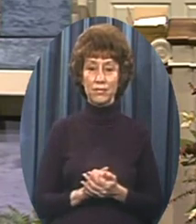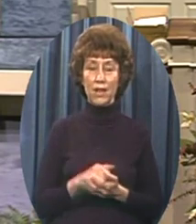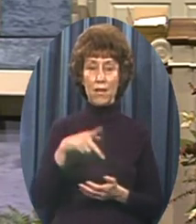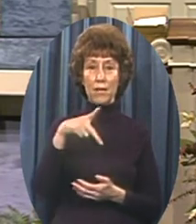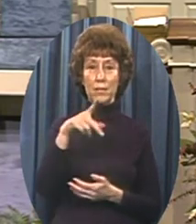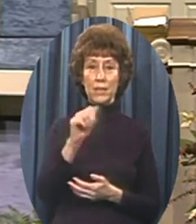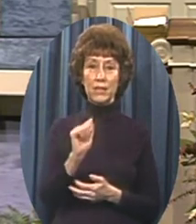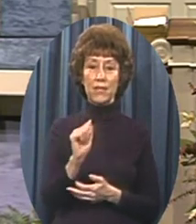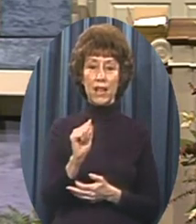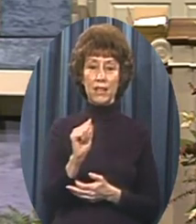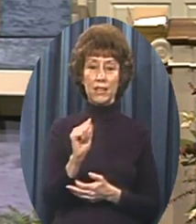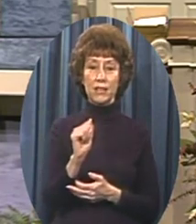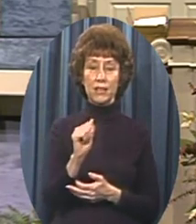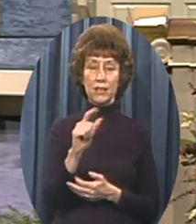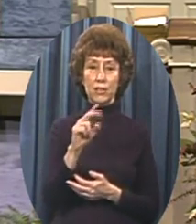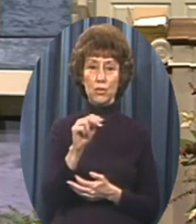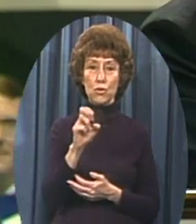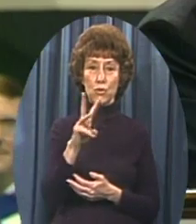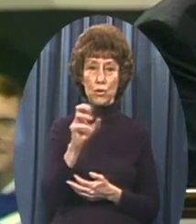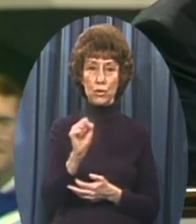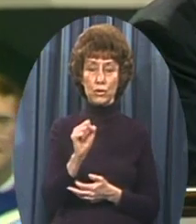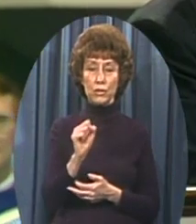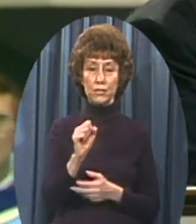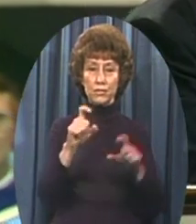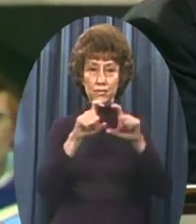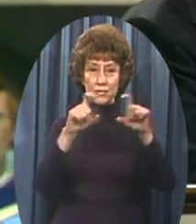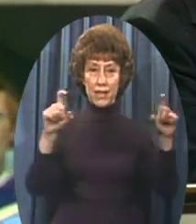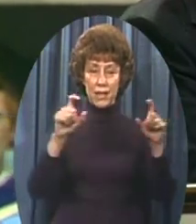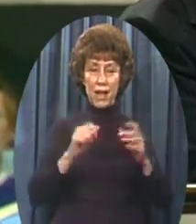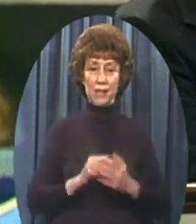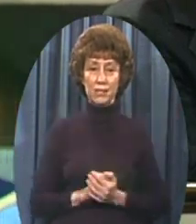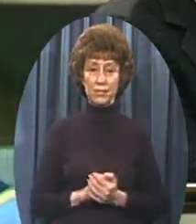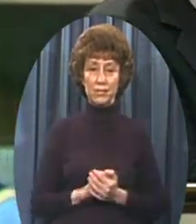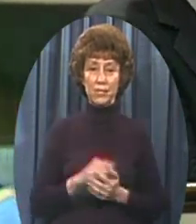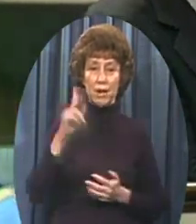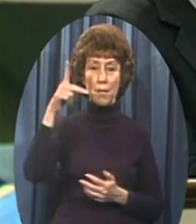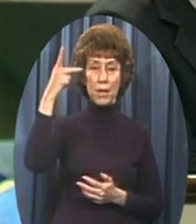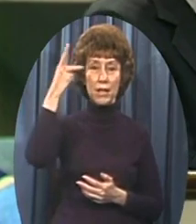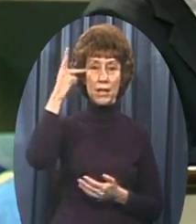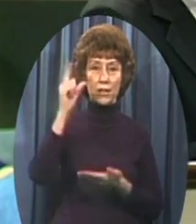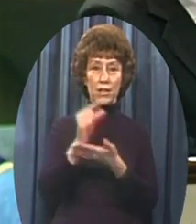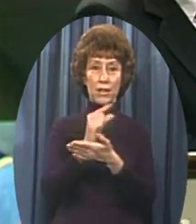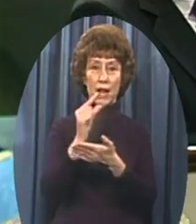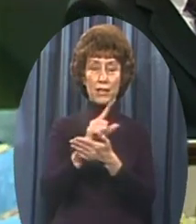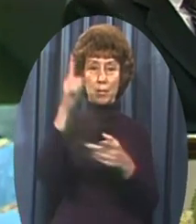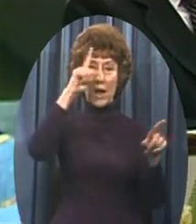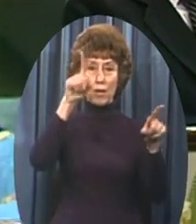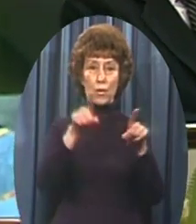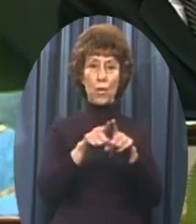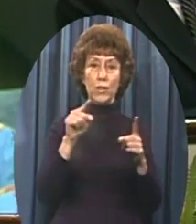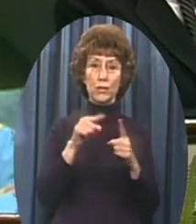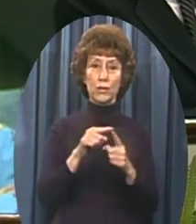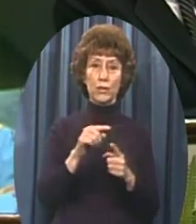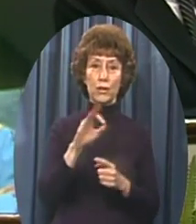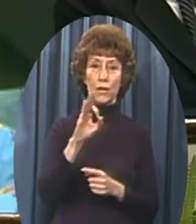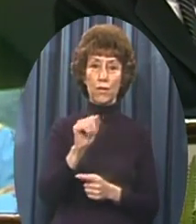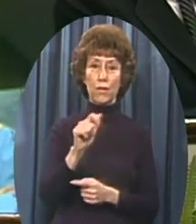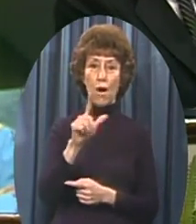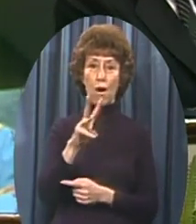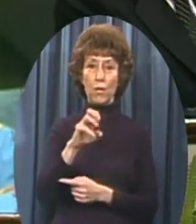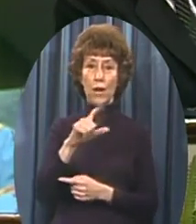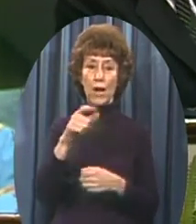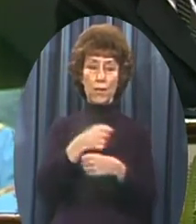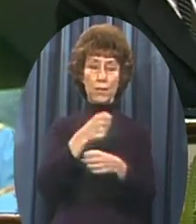Pennsylvania News. Headline, The Political Gospel According to Falwell,